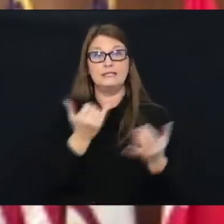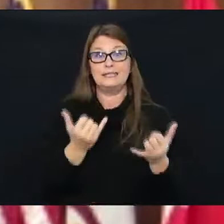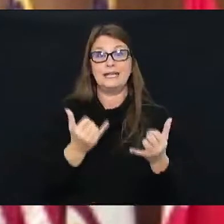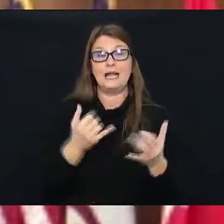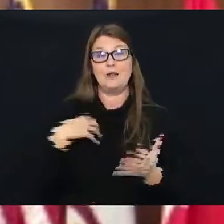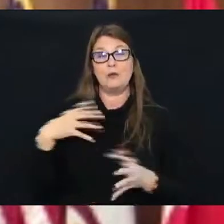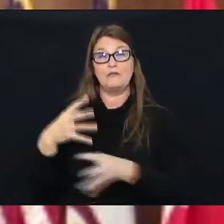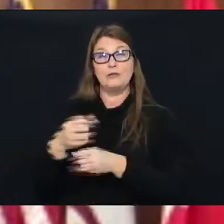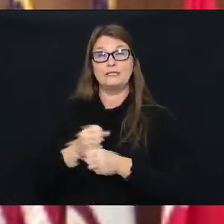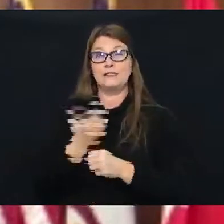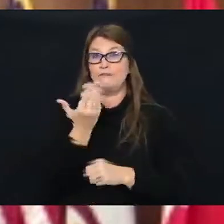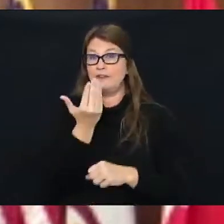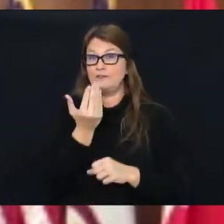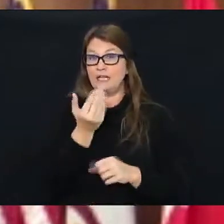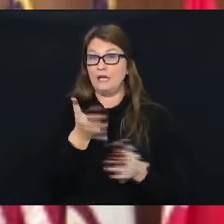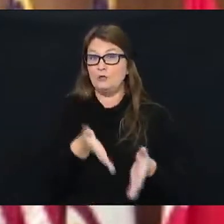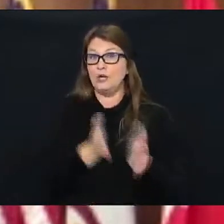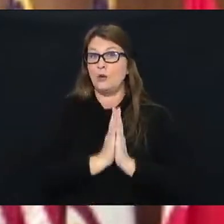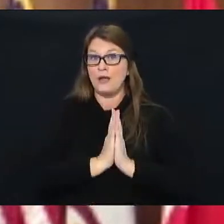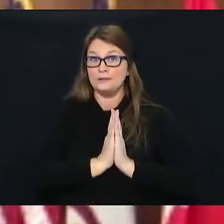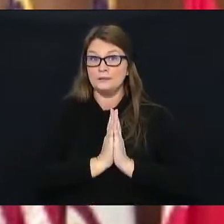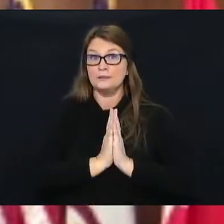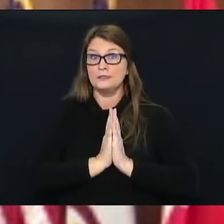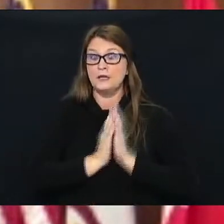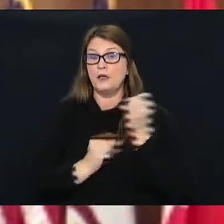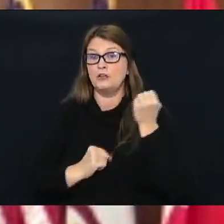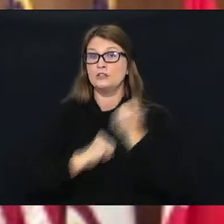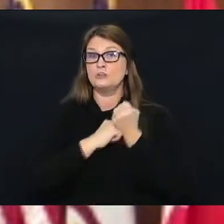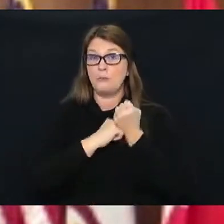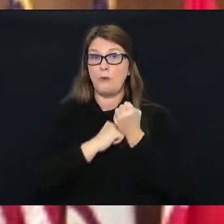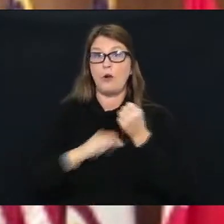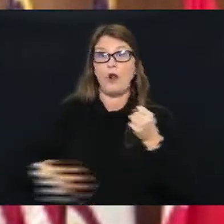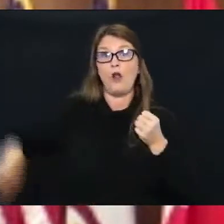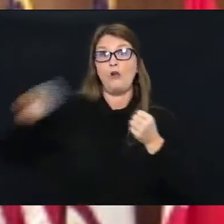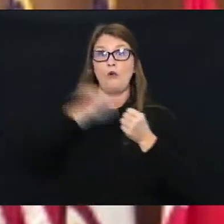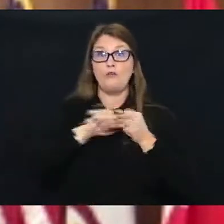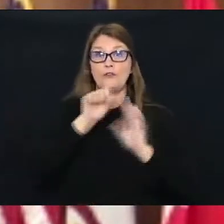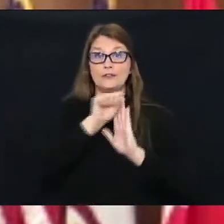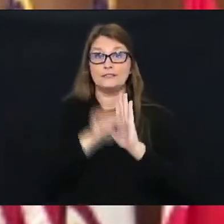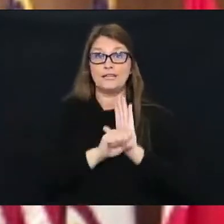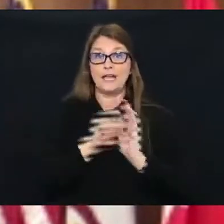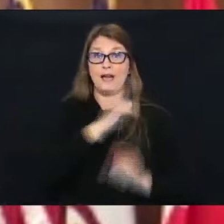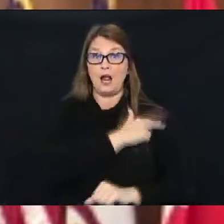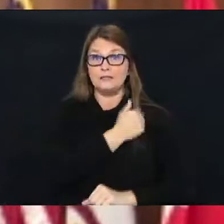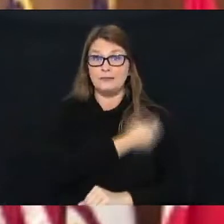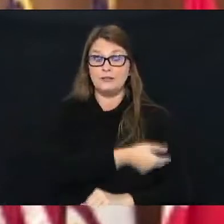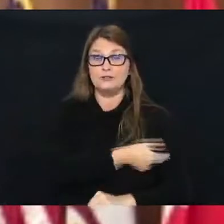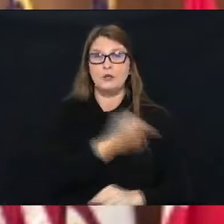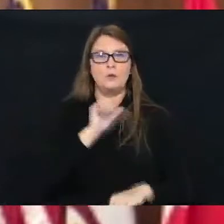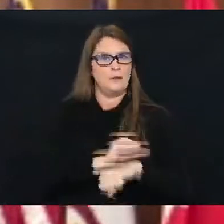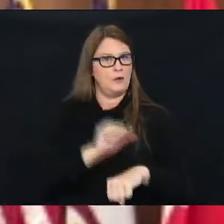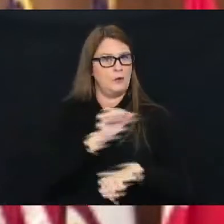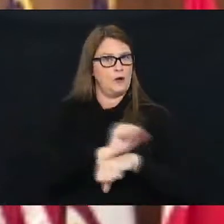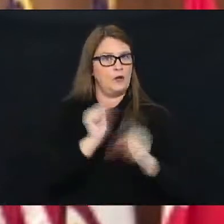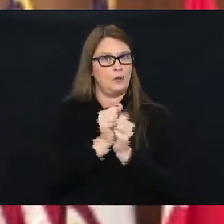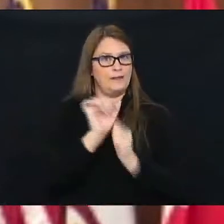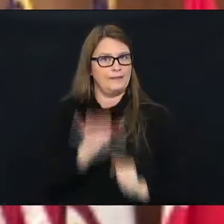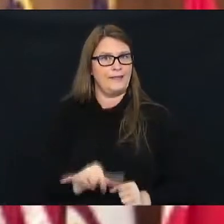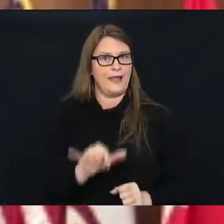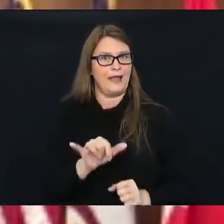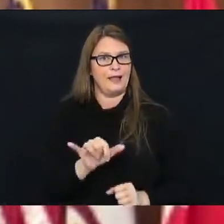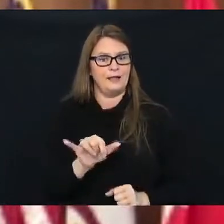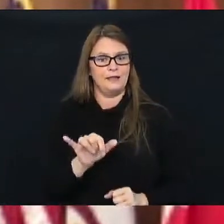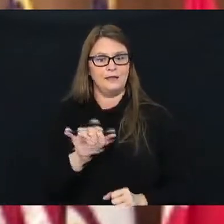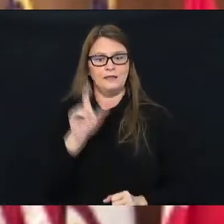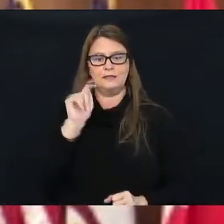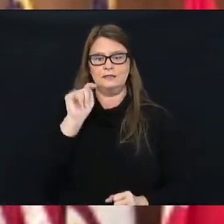received about 15 requests for support across the state from our hospitals. We've been working that with the